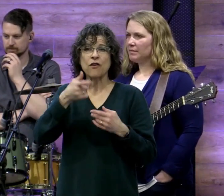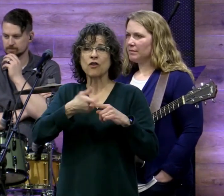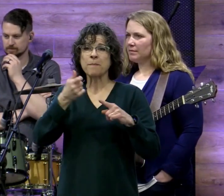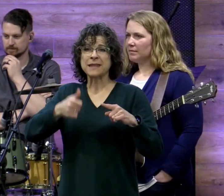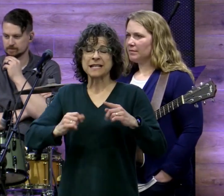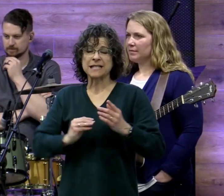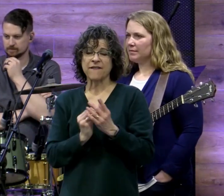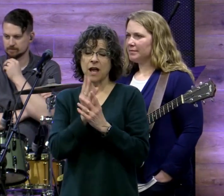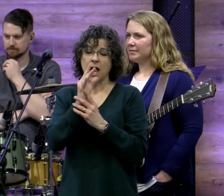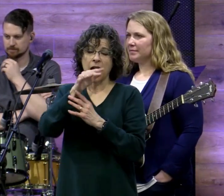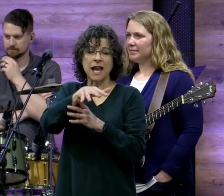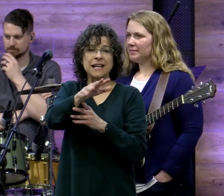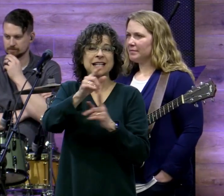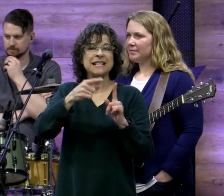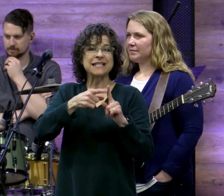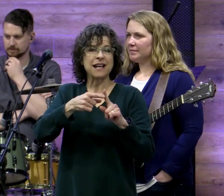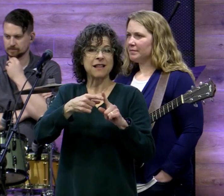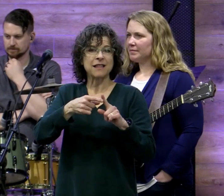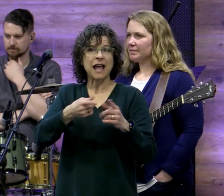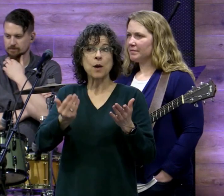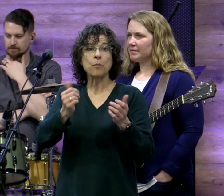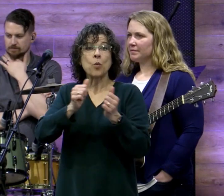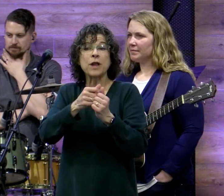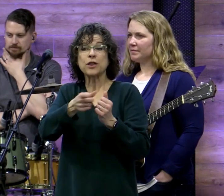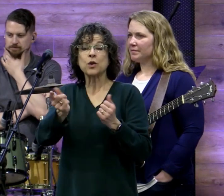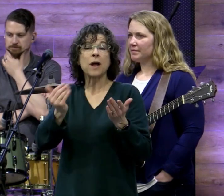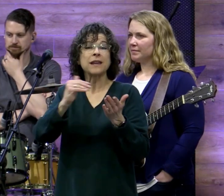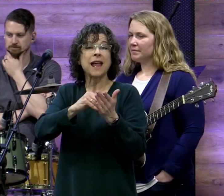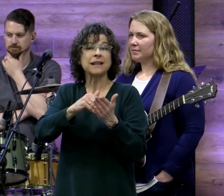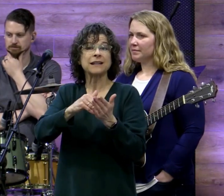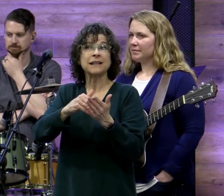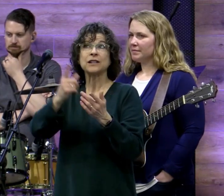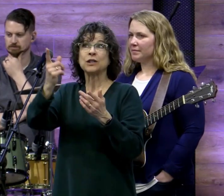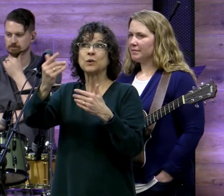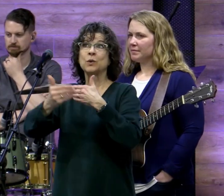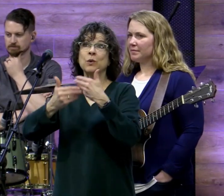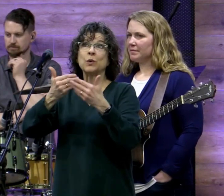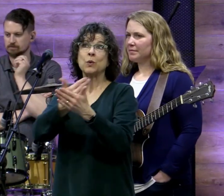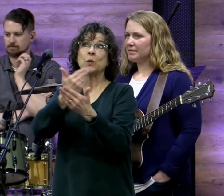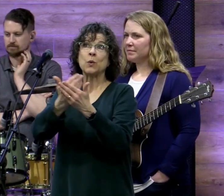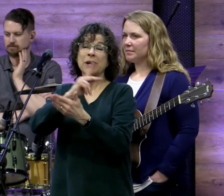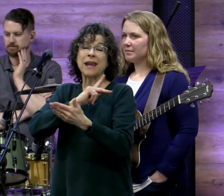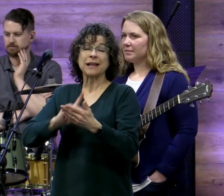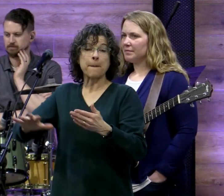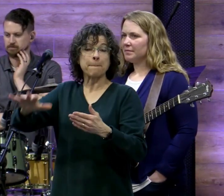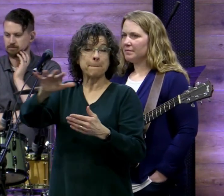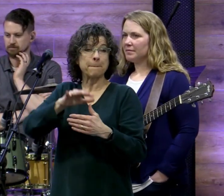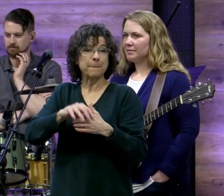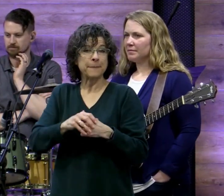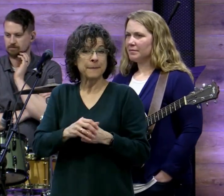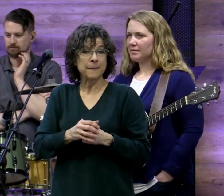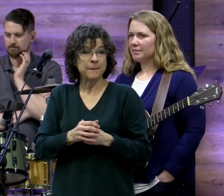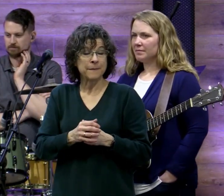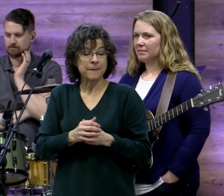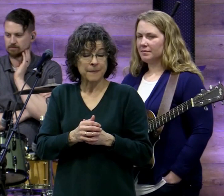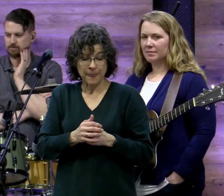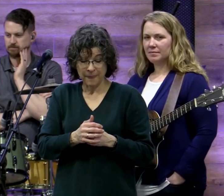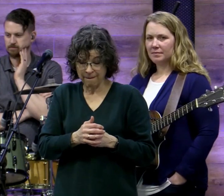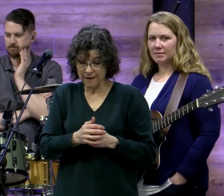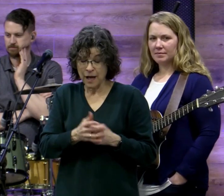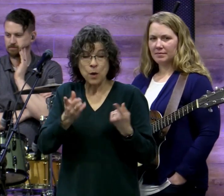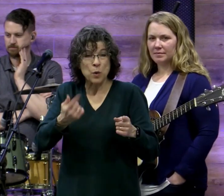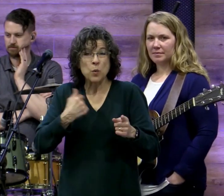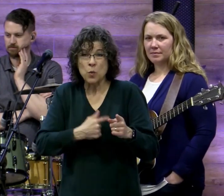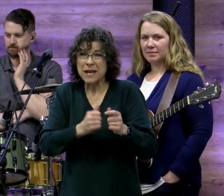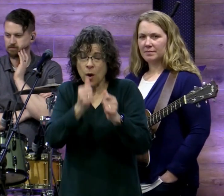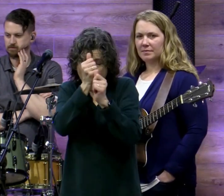the kingdom." And then he's taken away, with the angels saying he will come back in the same way. And so when we obey Jesus